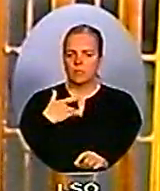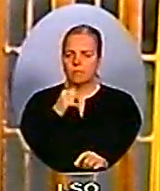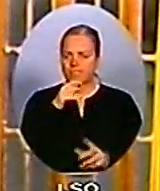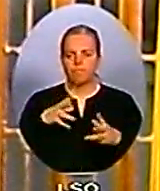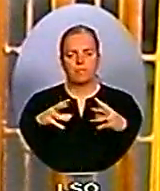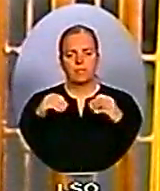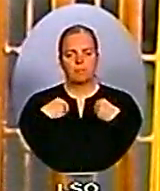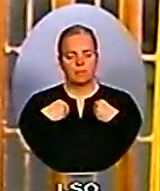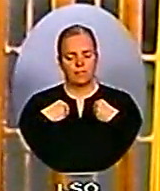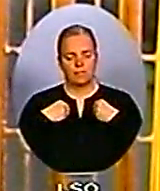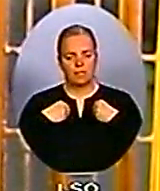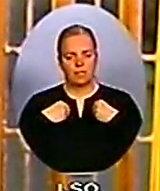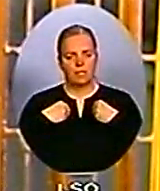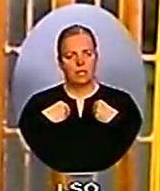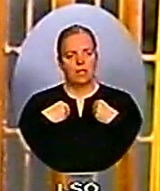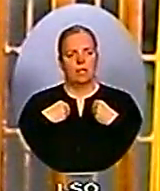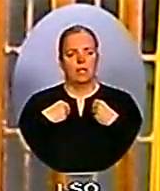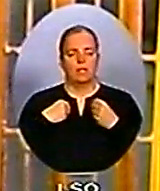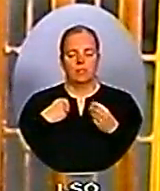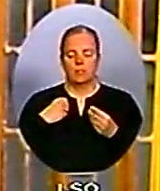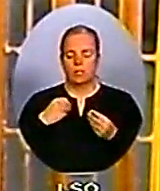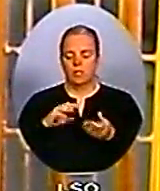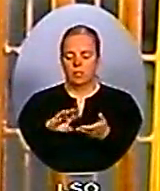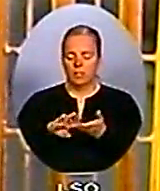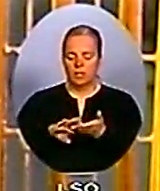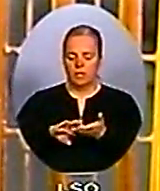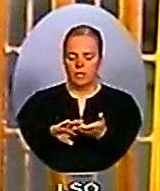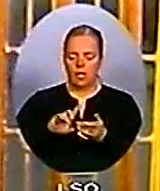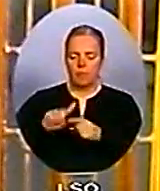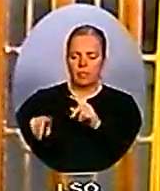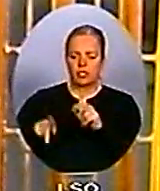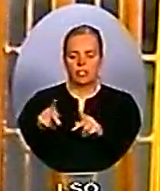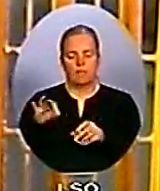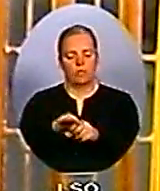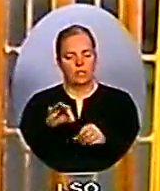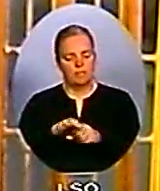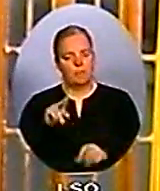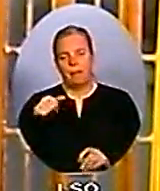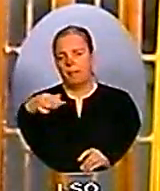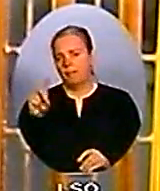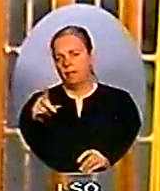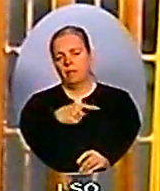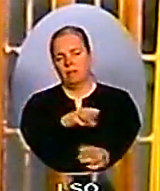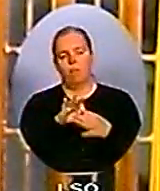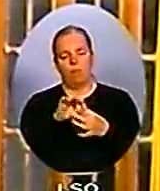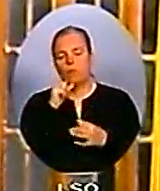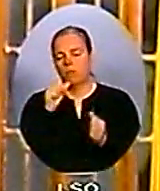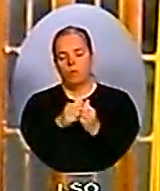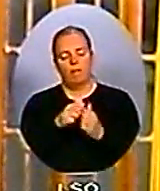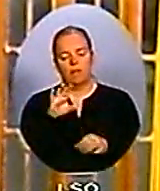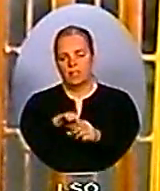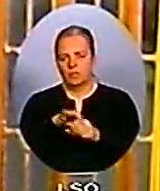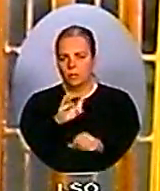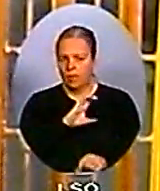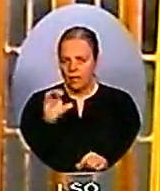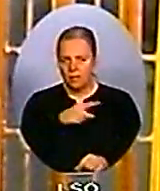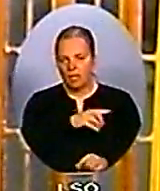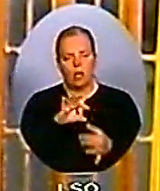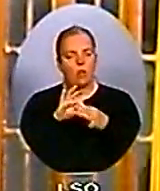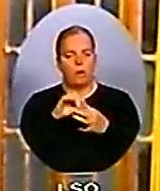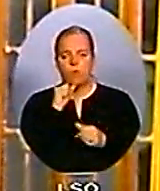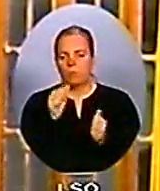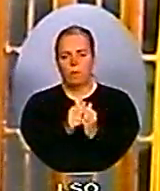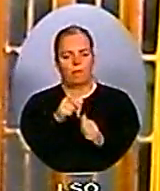addition to that, Mr. Speaker, is that the NDP does not cooperate with Elections Canada. They haven't cooperated in the investigations into the NDP with respect